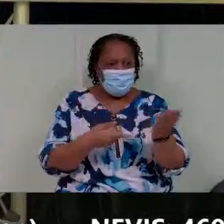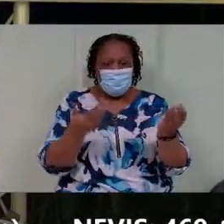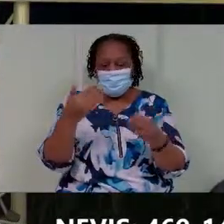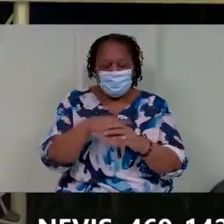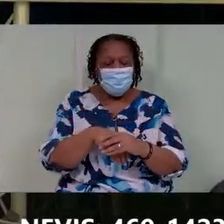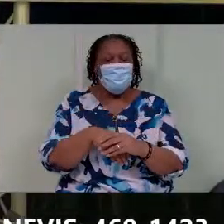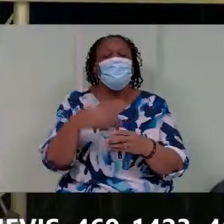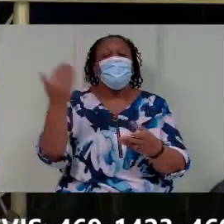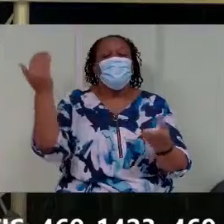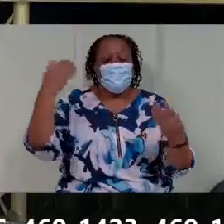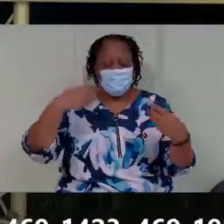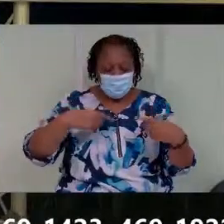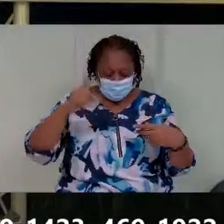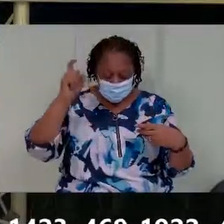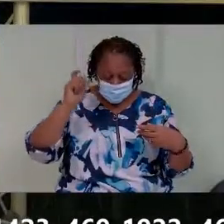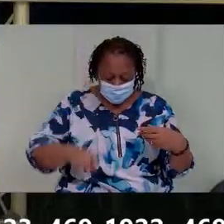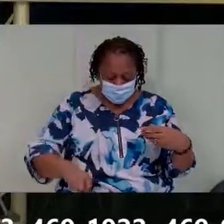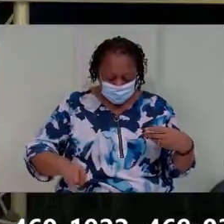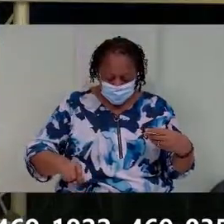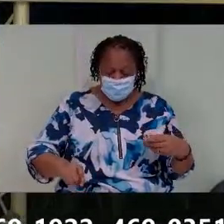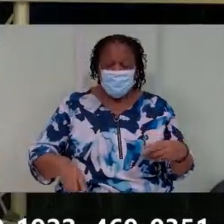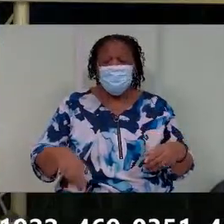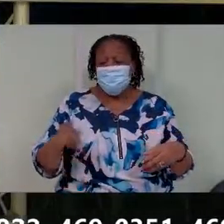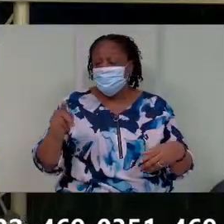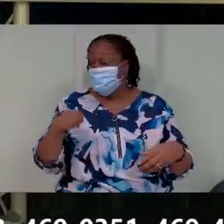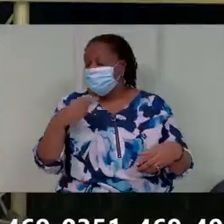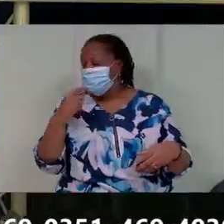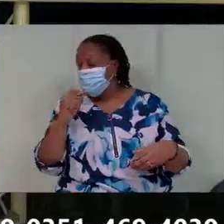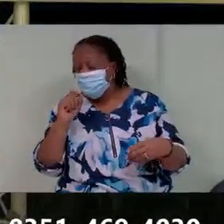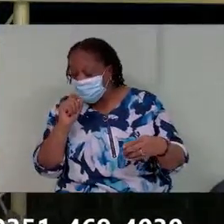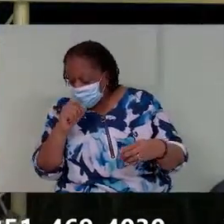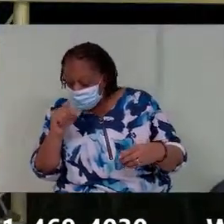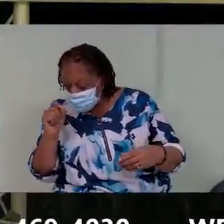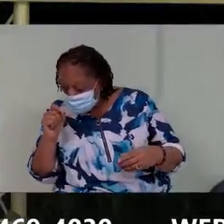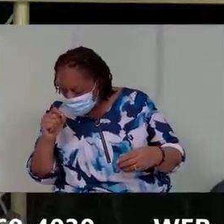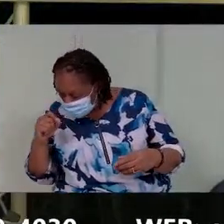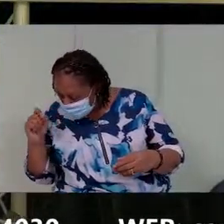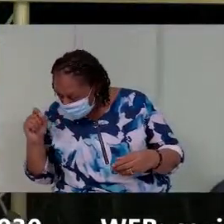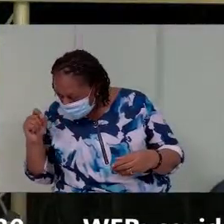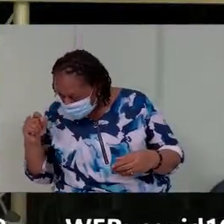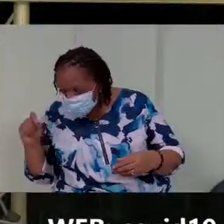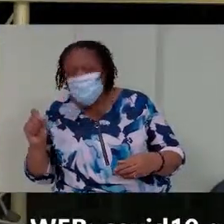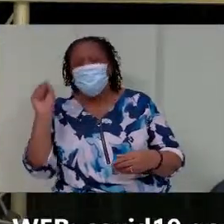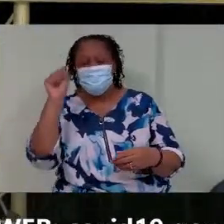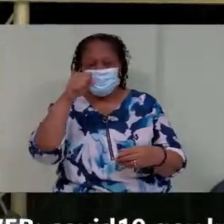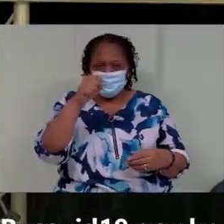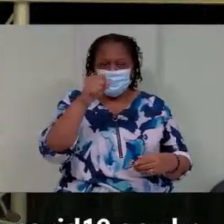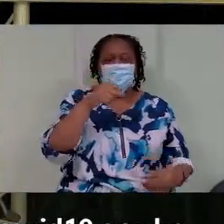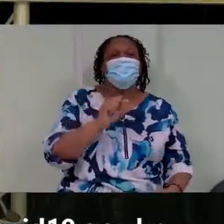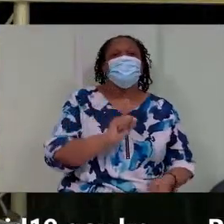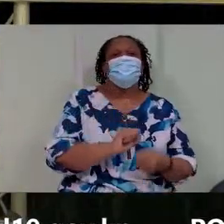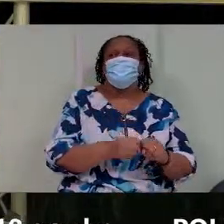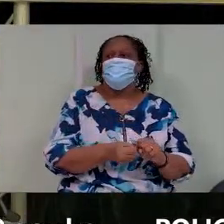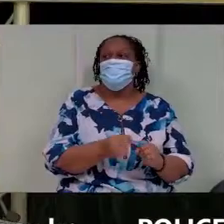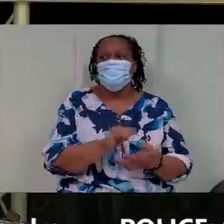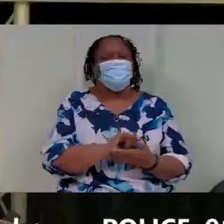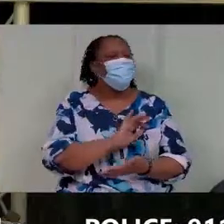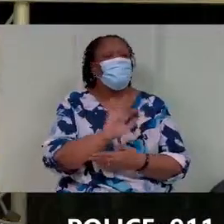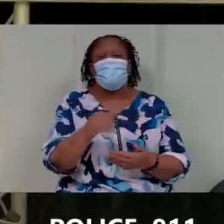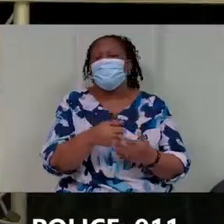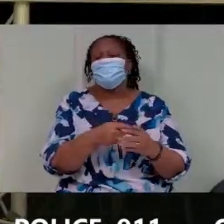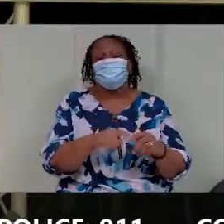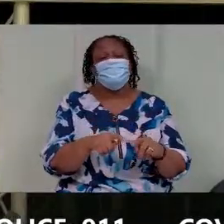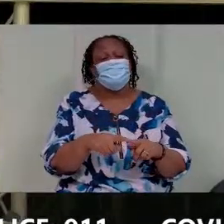pre-approved or COVID-certified hotels, etc. And so just to highlight that all the